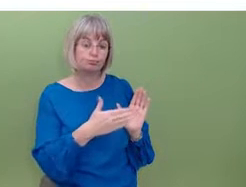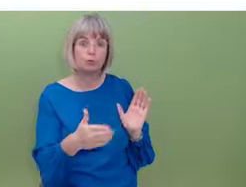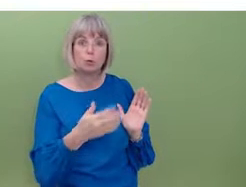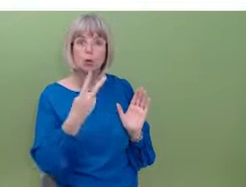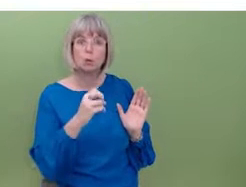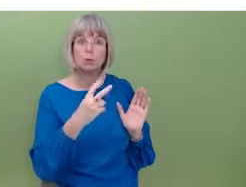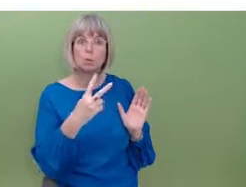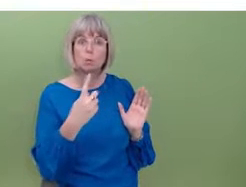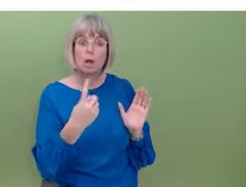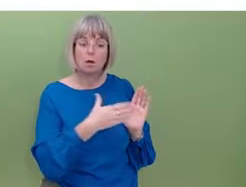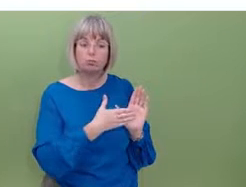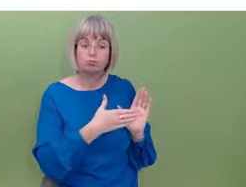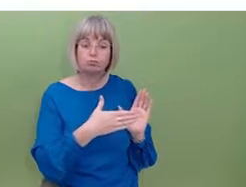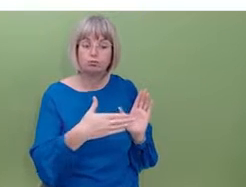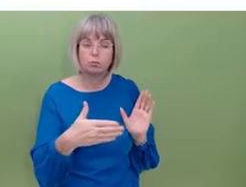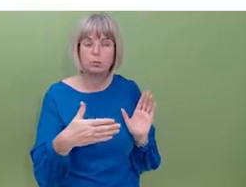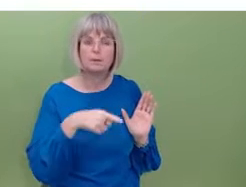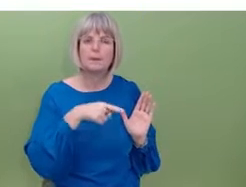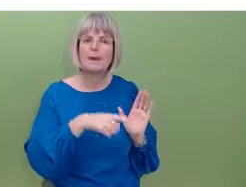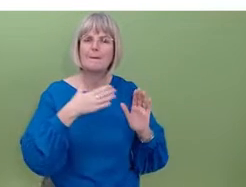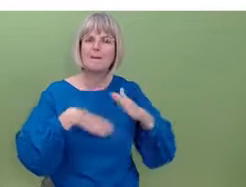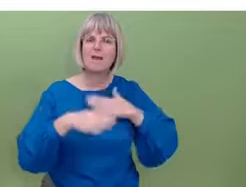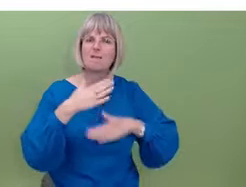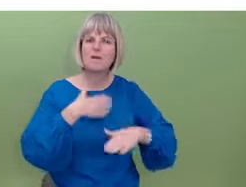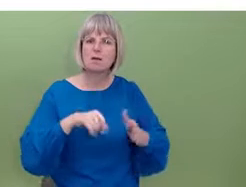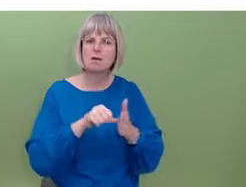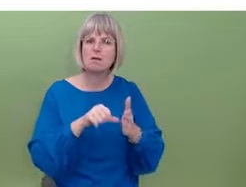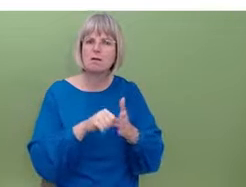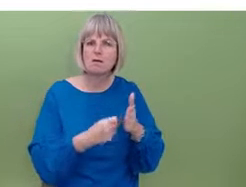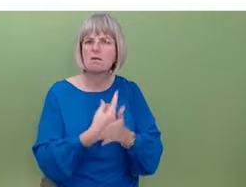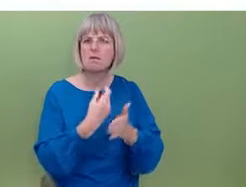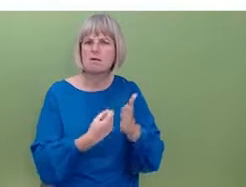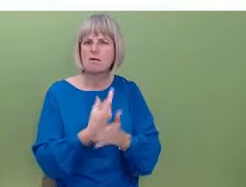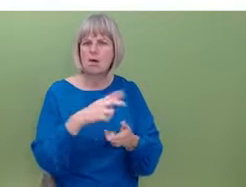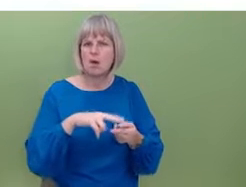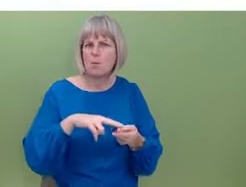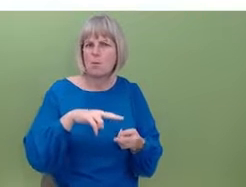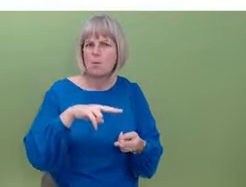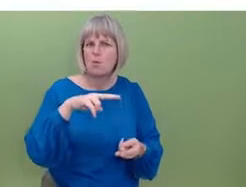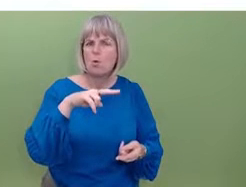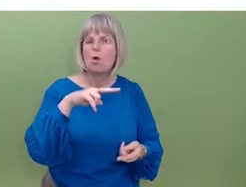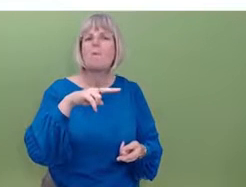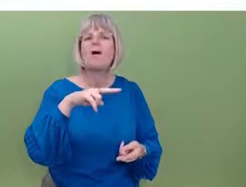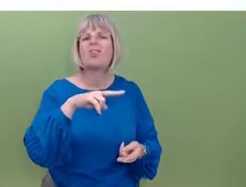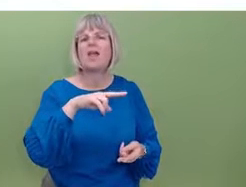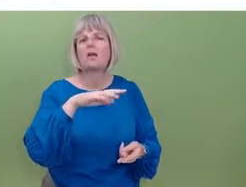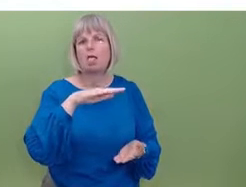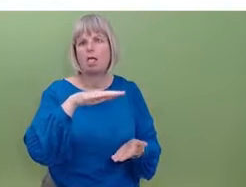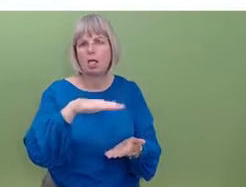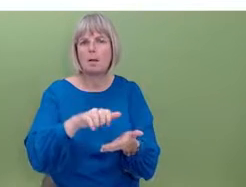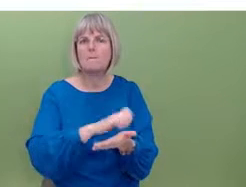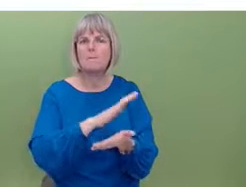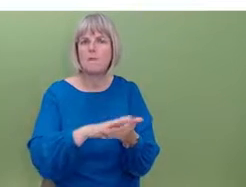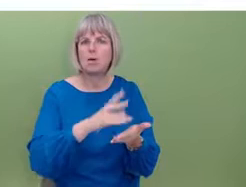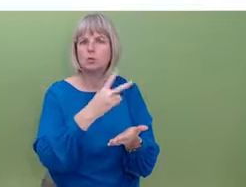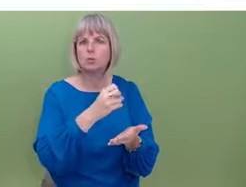in behavioral difficulties, and gradually decreasing after March 2021.